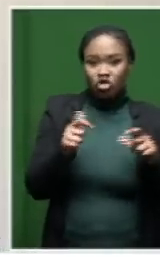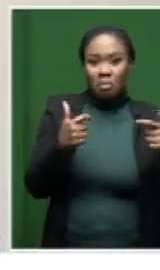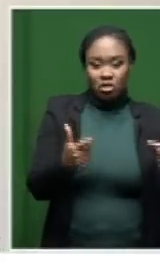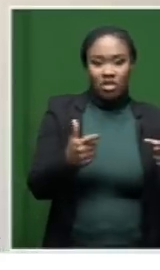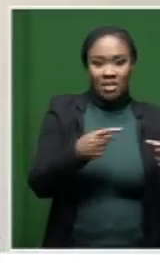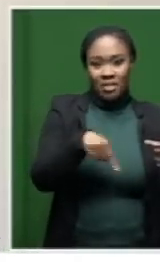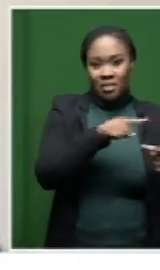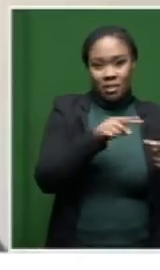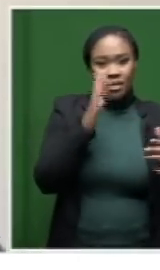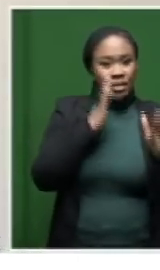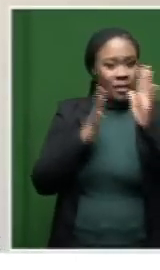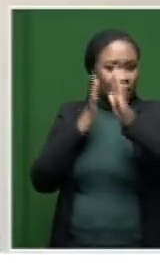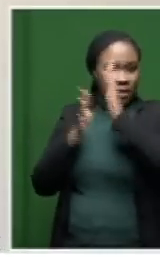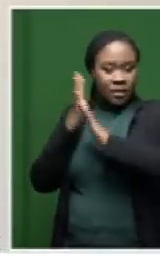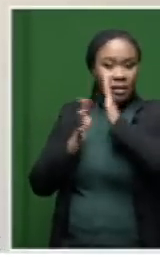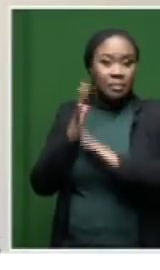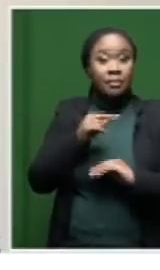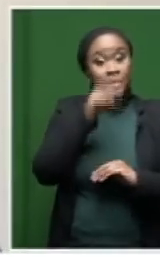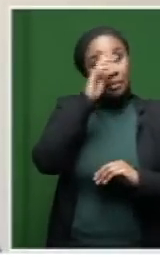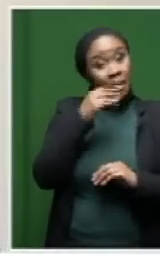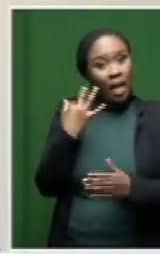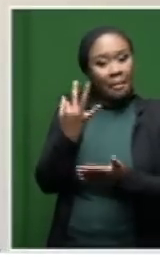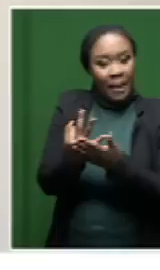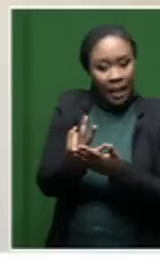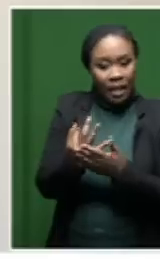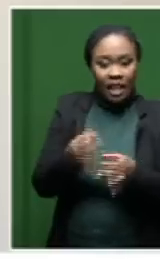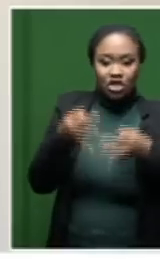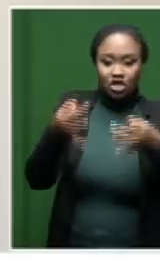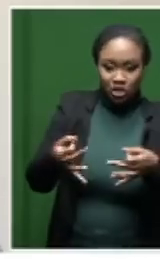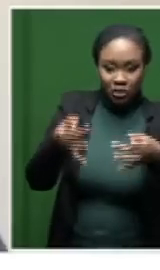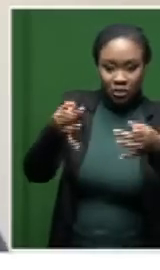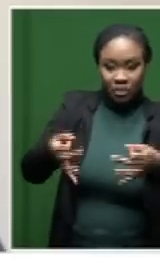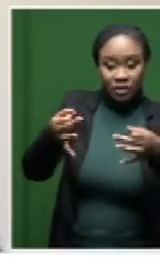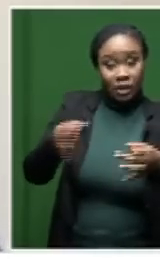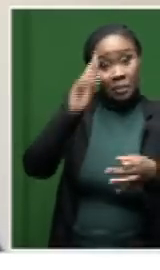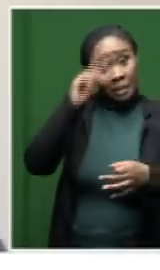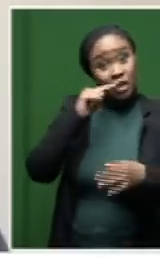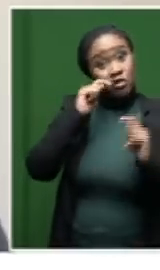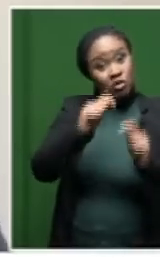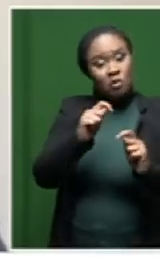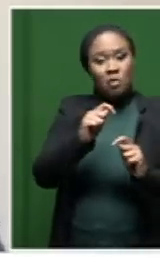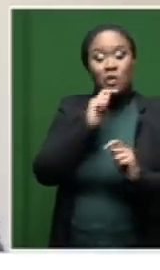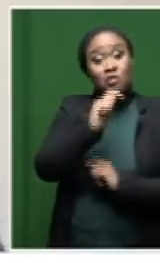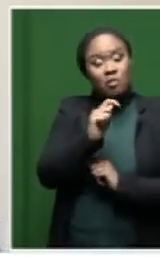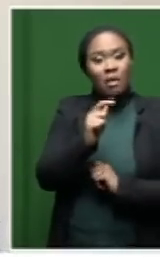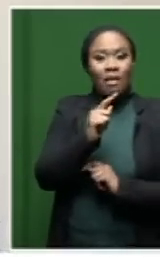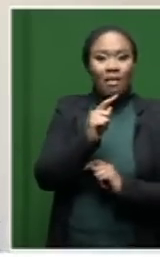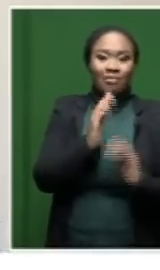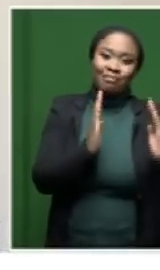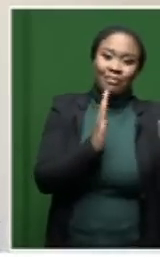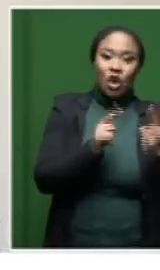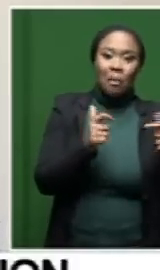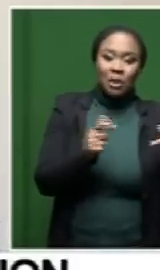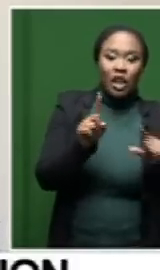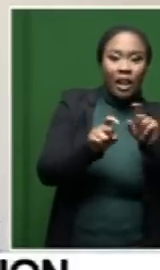commission, it has applied for many extensions. Remember that this was meant to be a six-month undertaking, but a